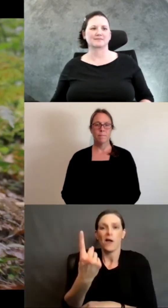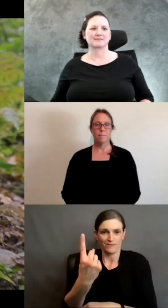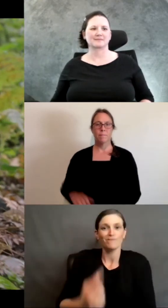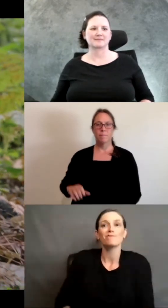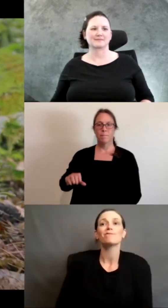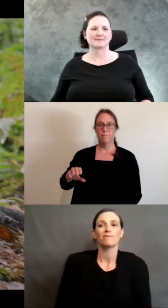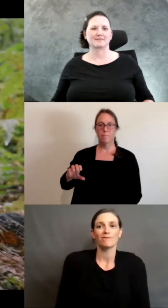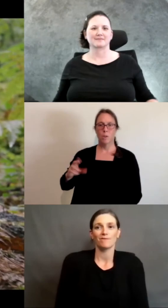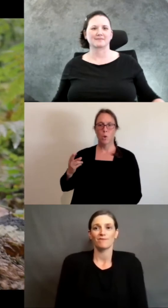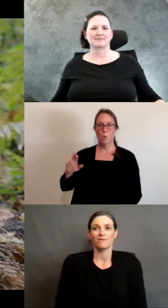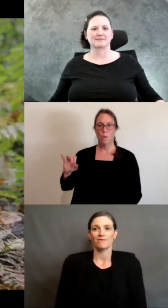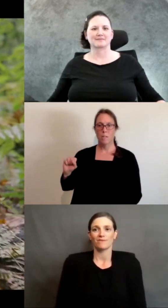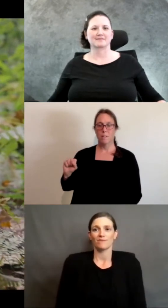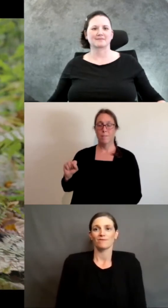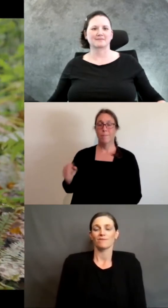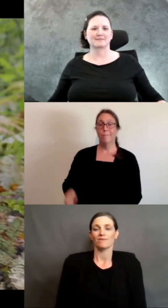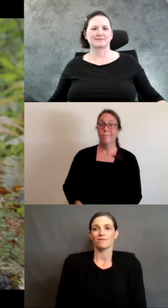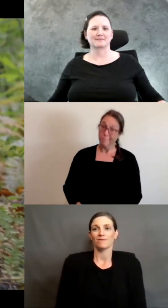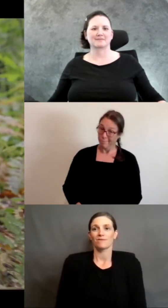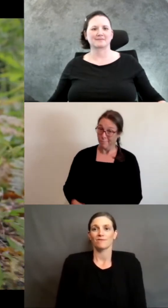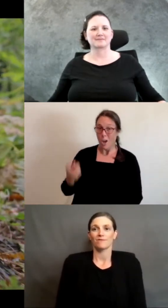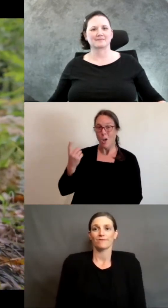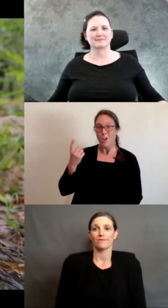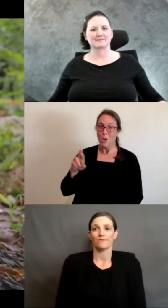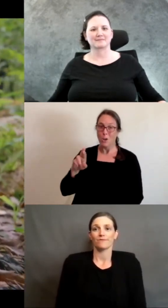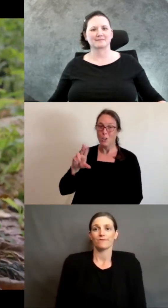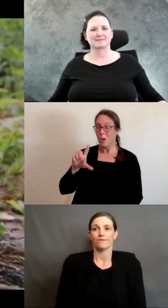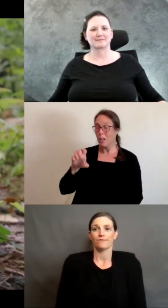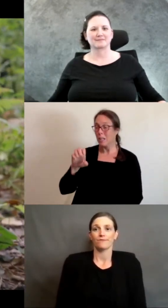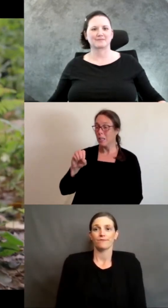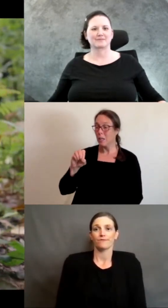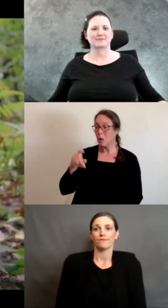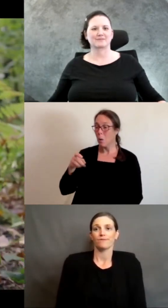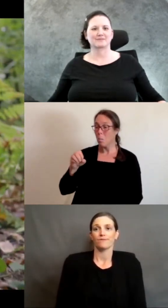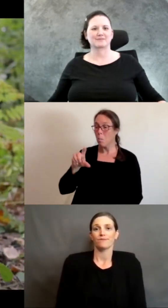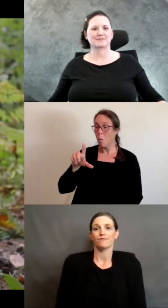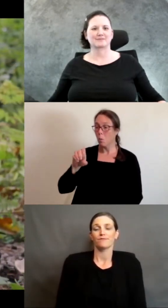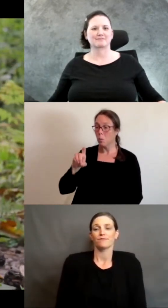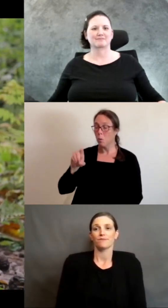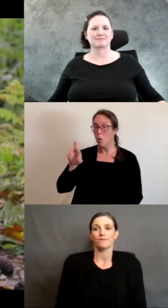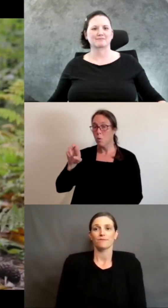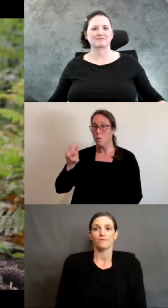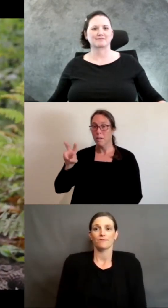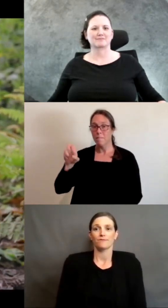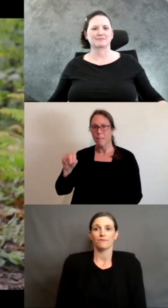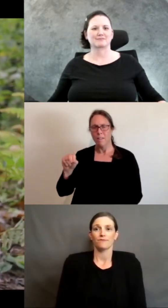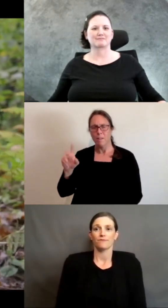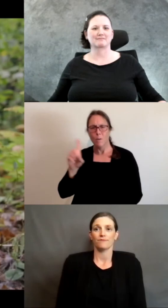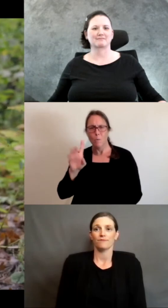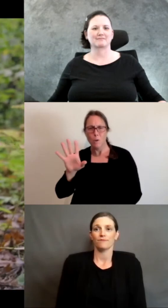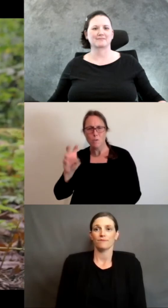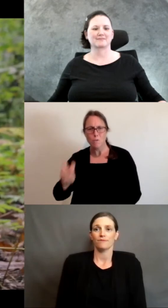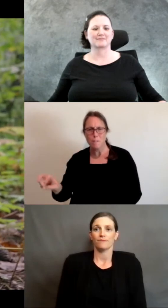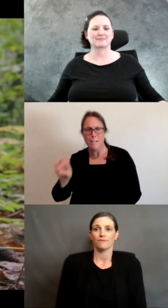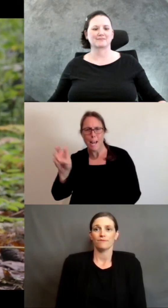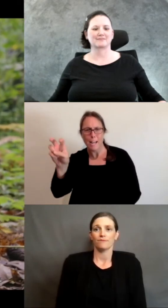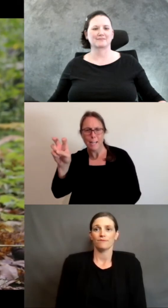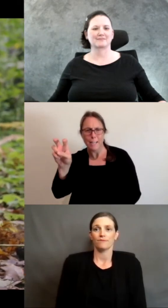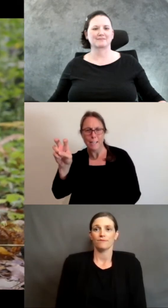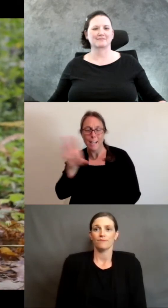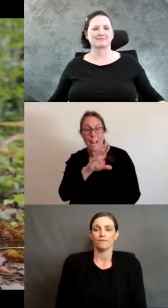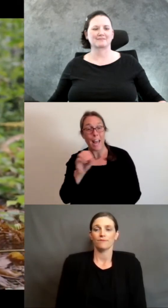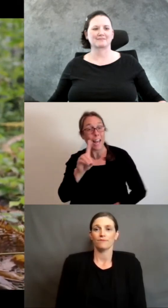well, well, Dr. Leopold Reven. And without your snake. And